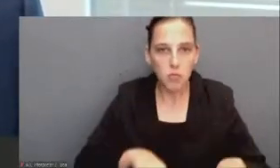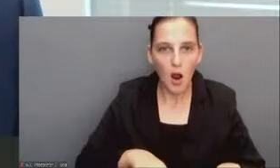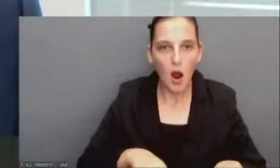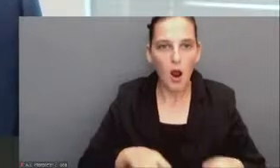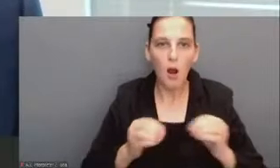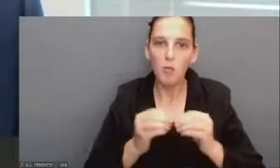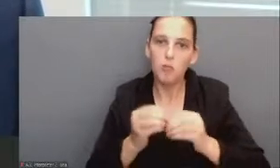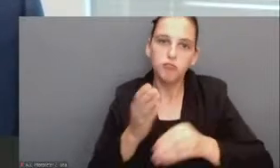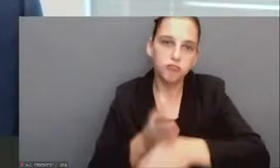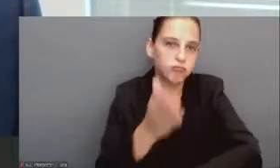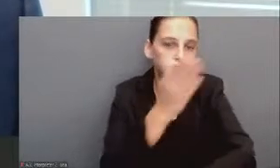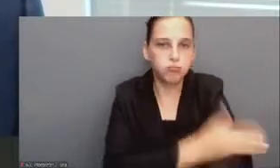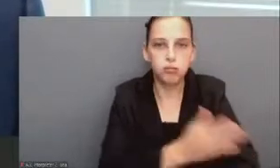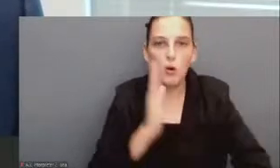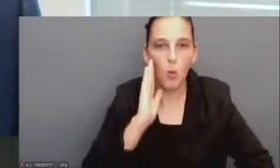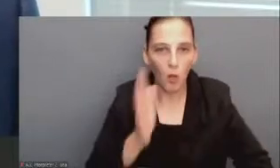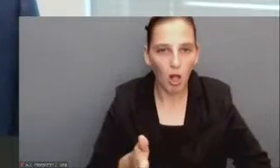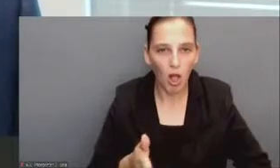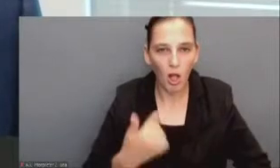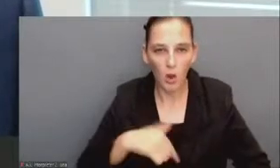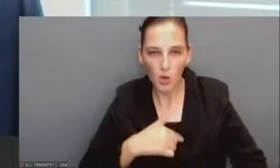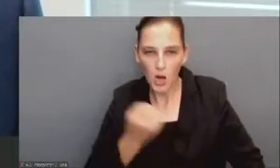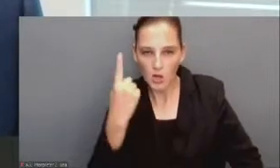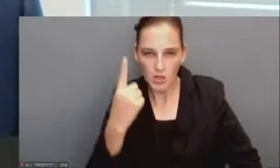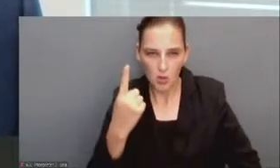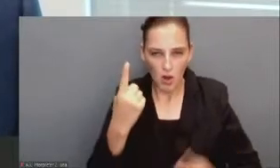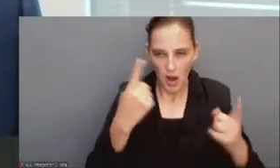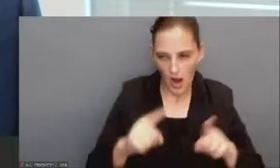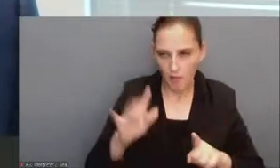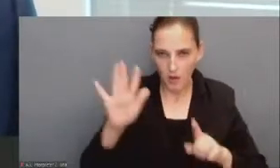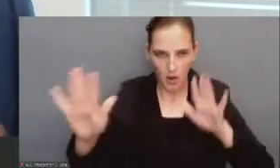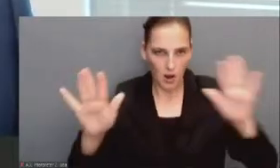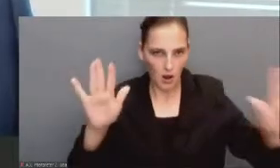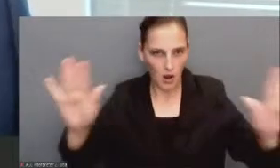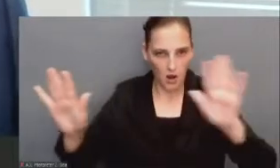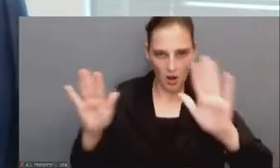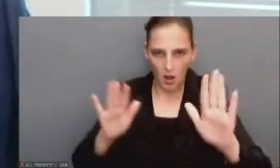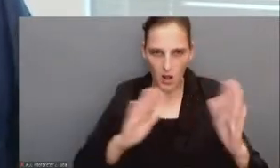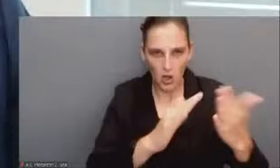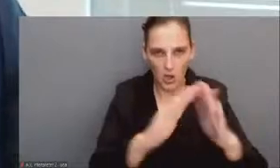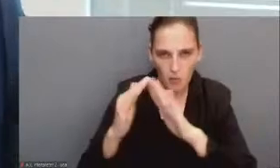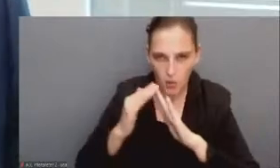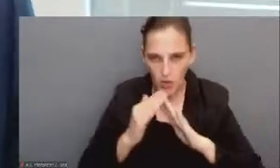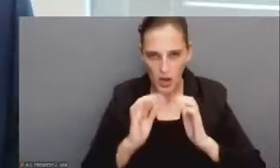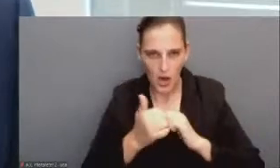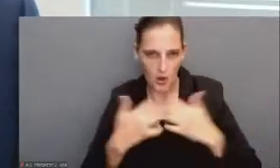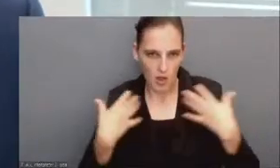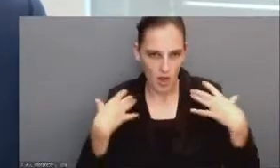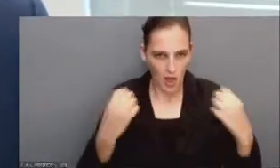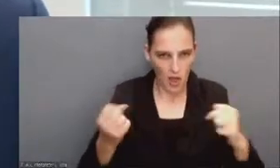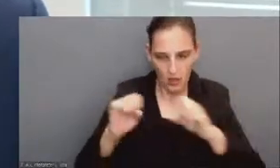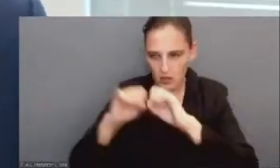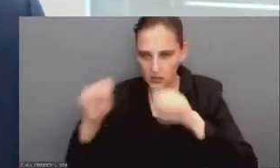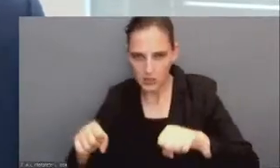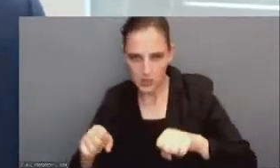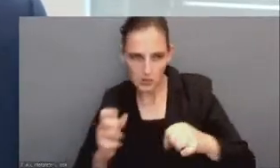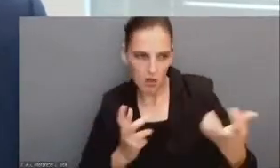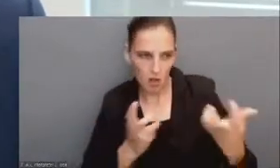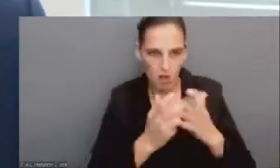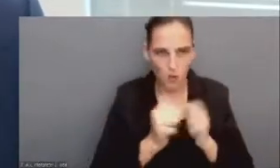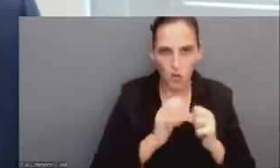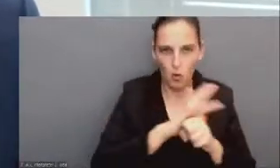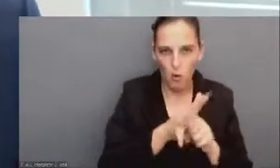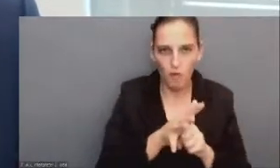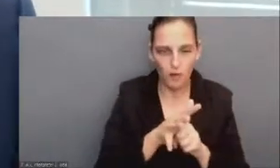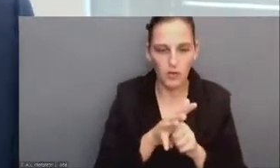much better understand what's happening in our communities and how the dynamics of the health system and its interaction with the pandemic is rolling out. There